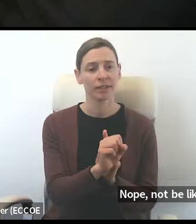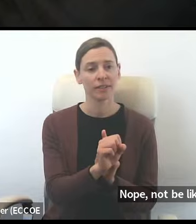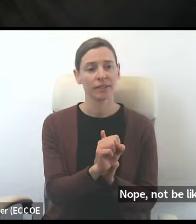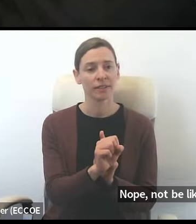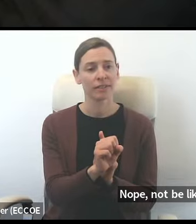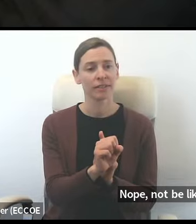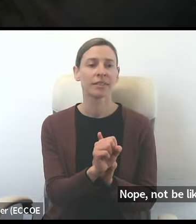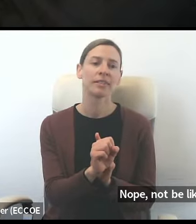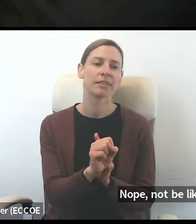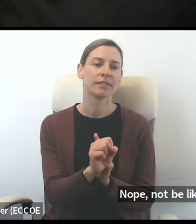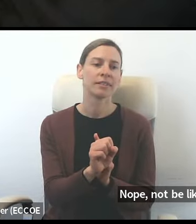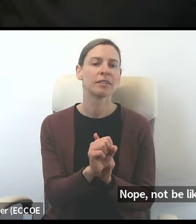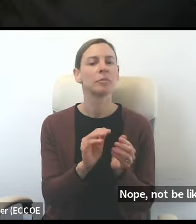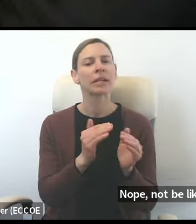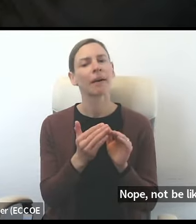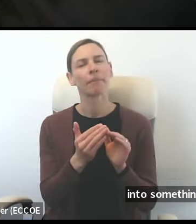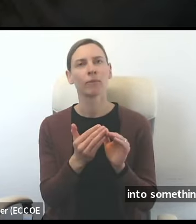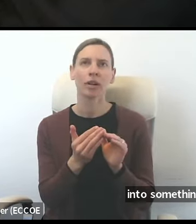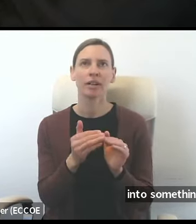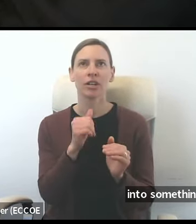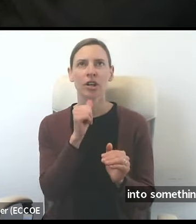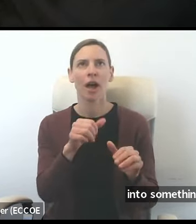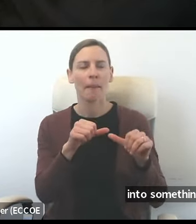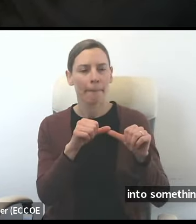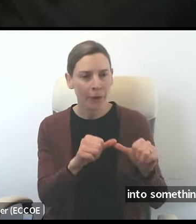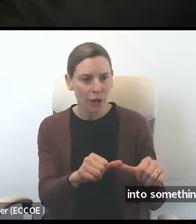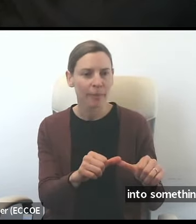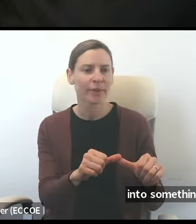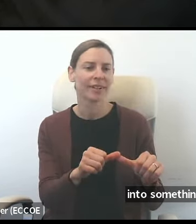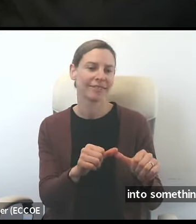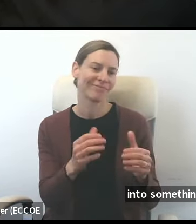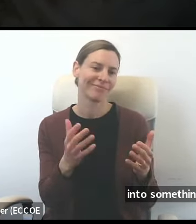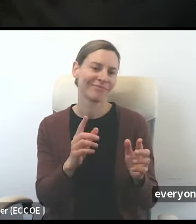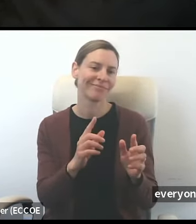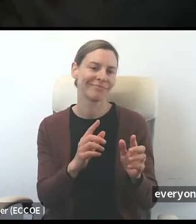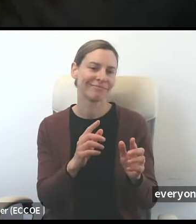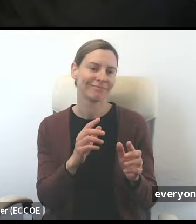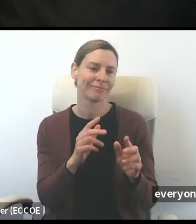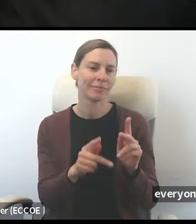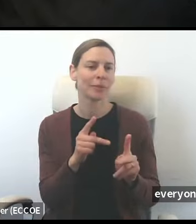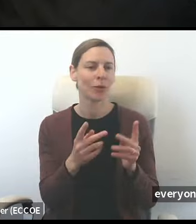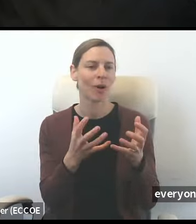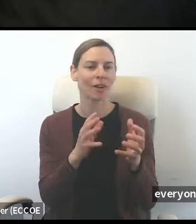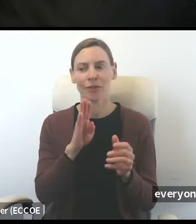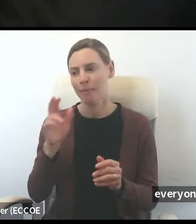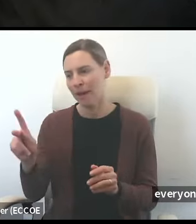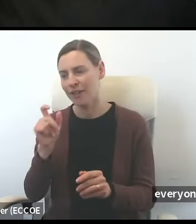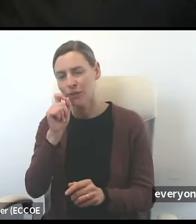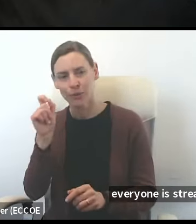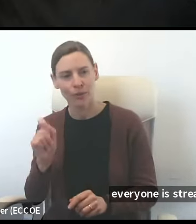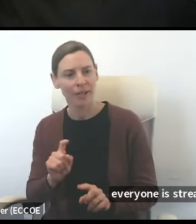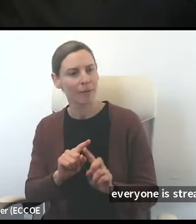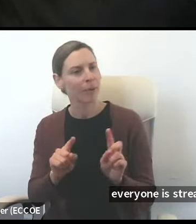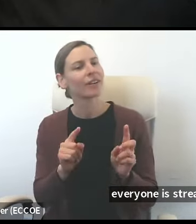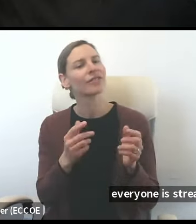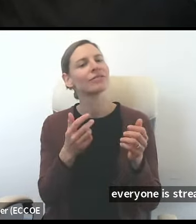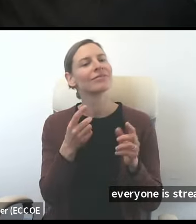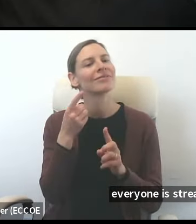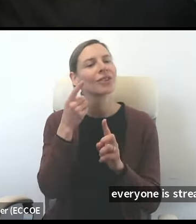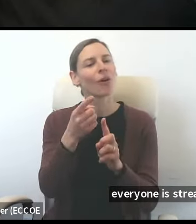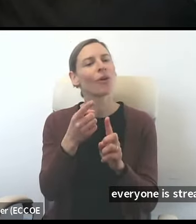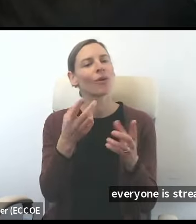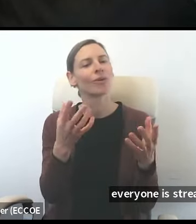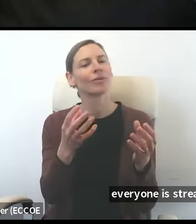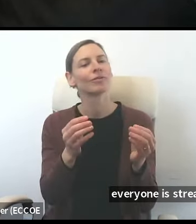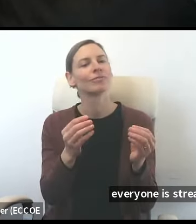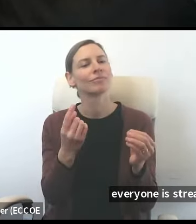wouldn't say permanent because everyone is dreaming to come back to Ukraine, but, you know, to something more stable and